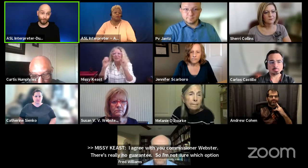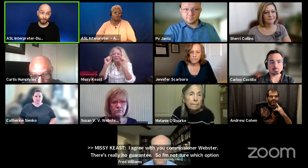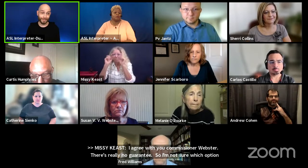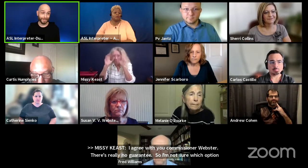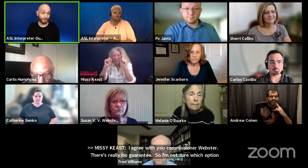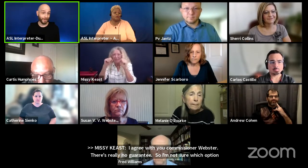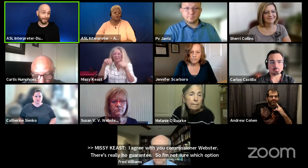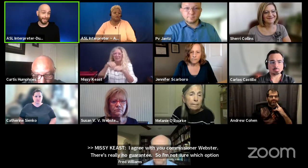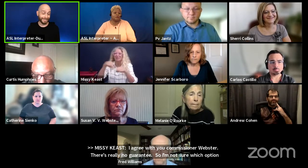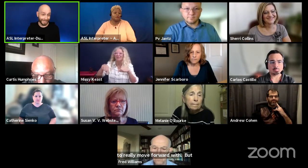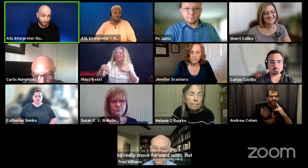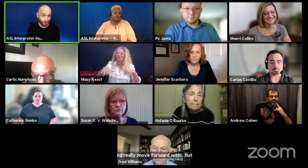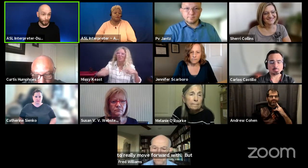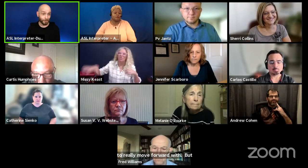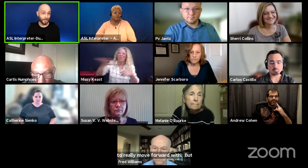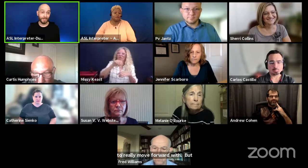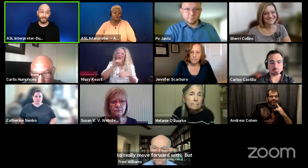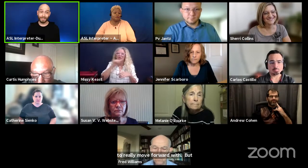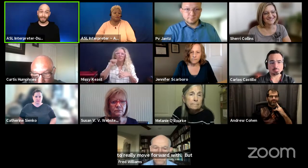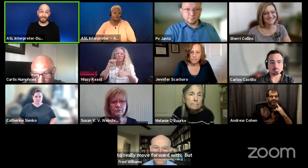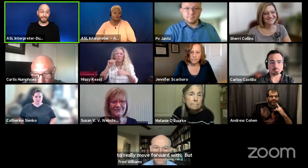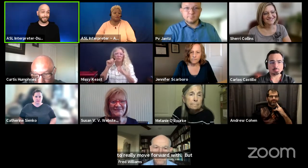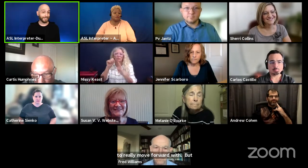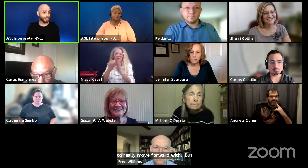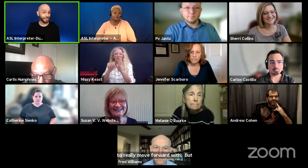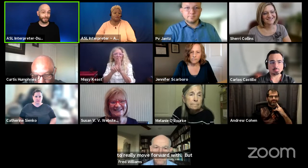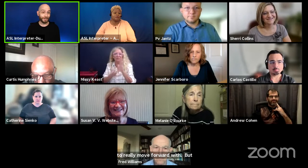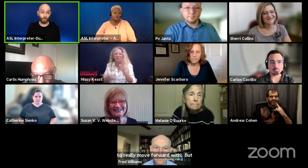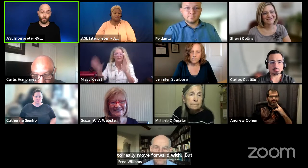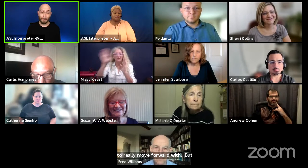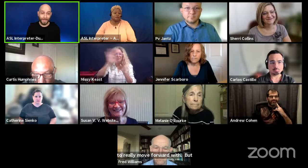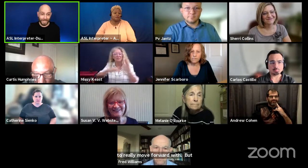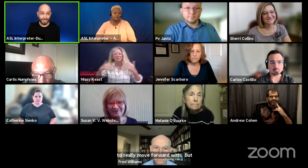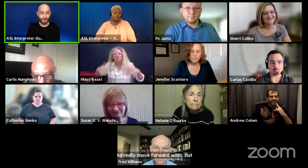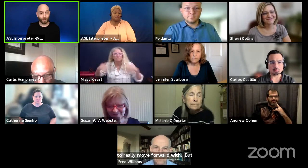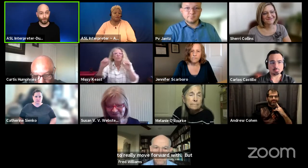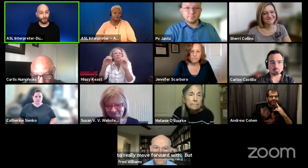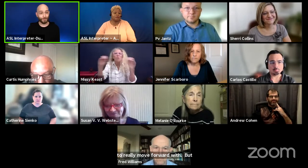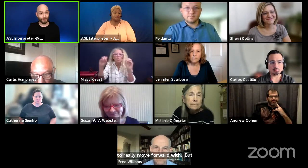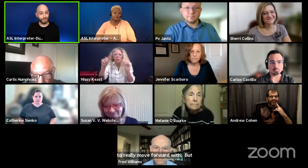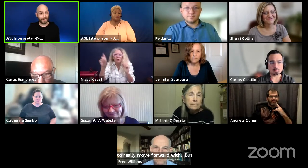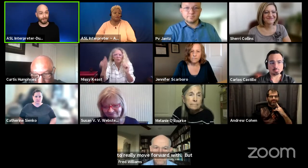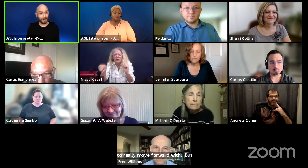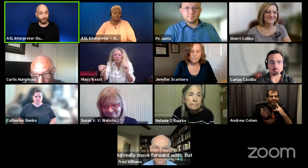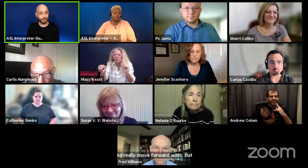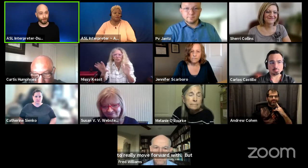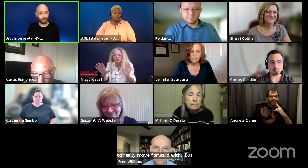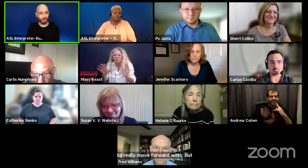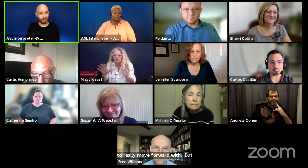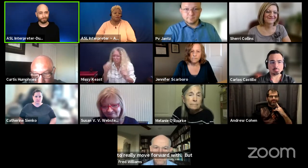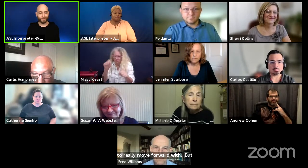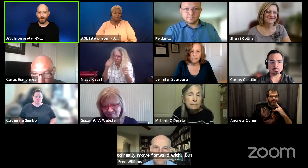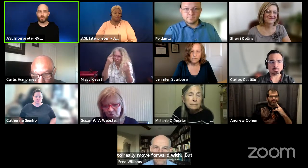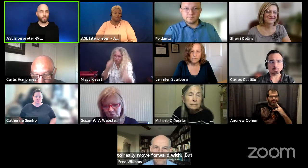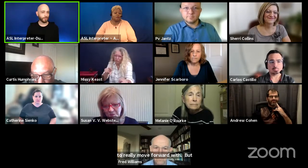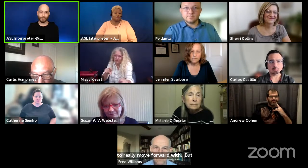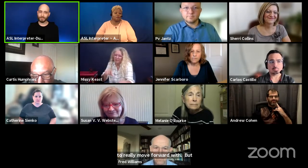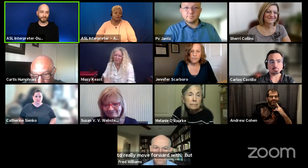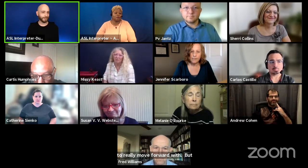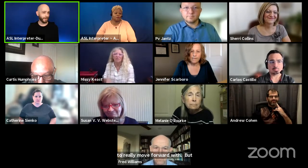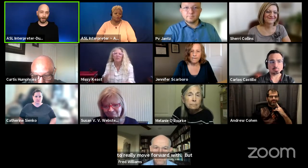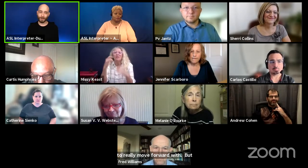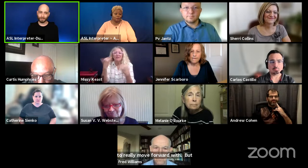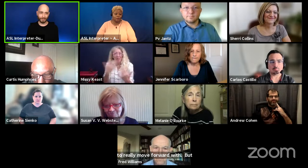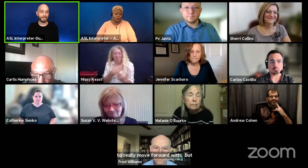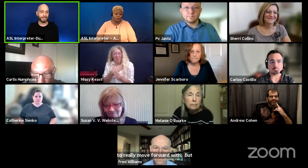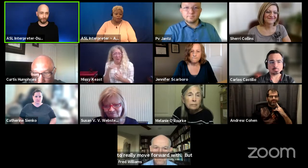Sherry's performance has been exemplary. She's done amazing work for the state of Arizona. No